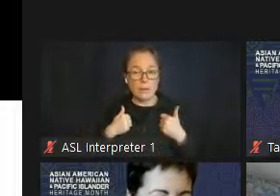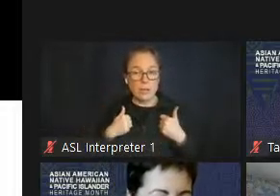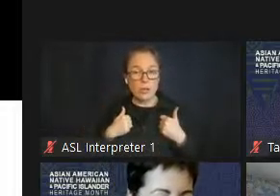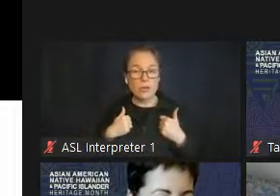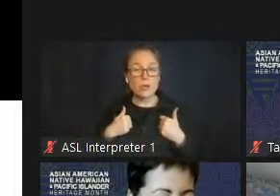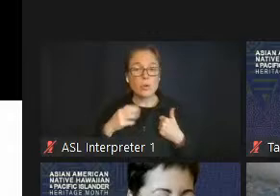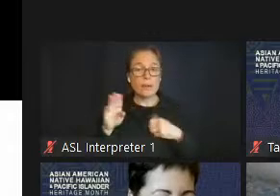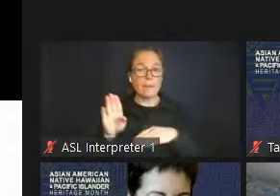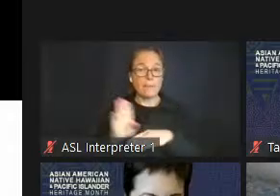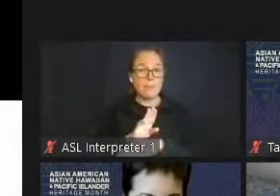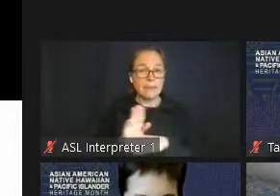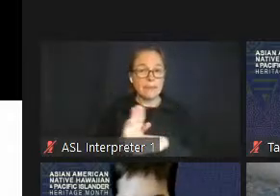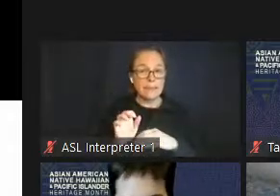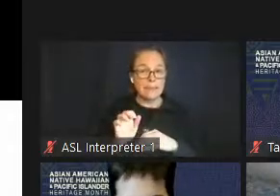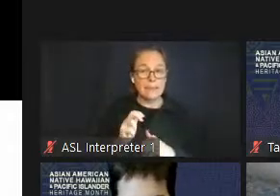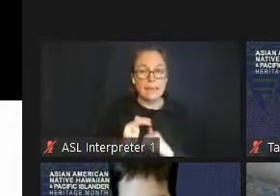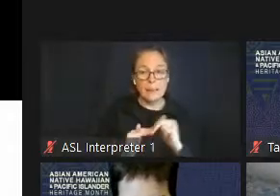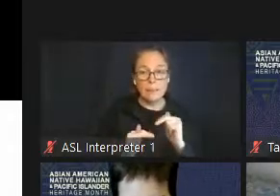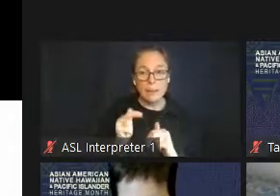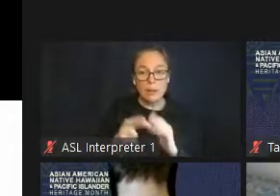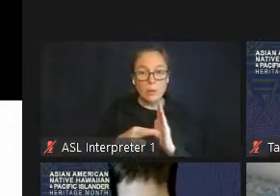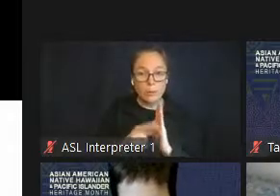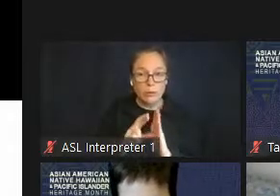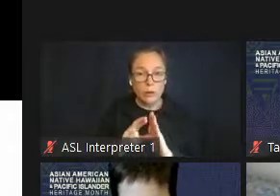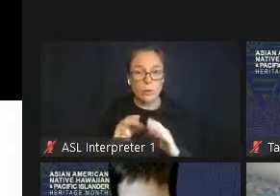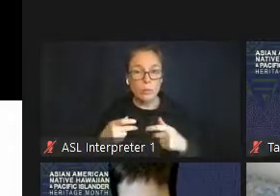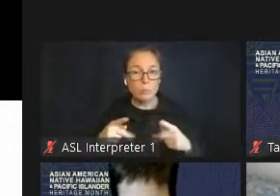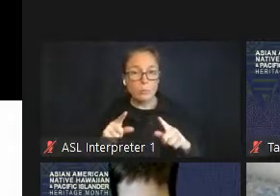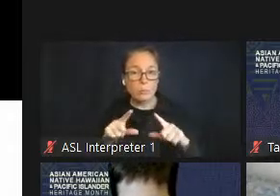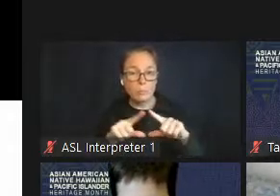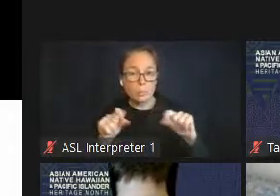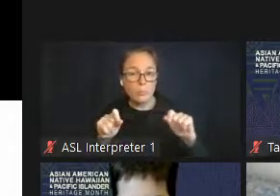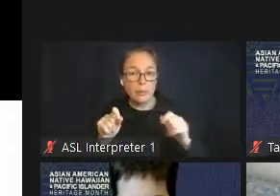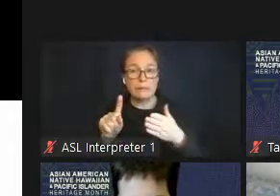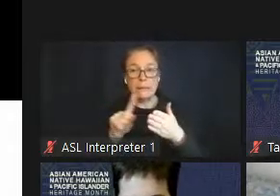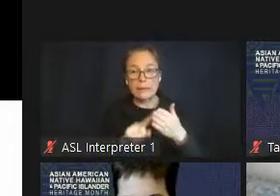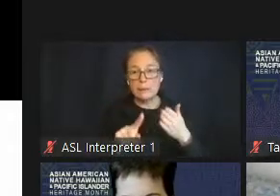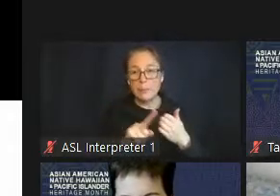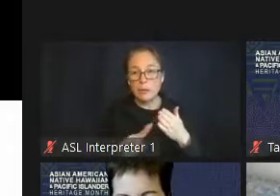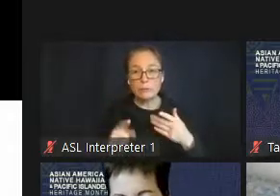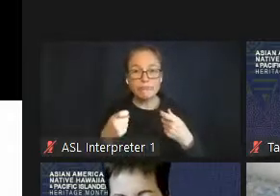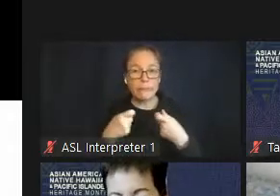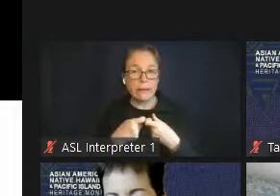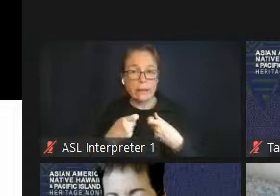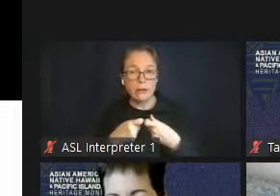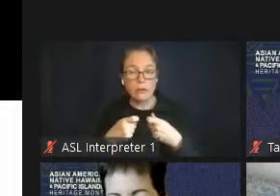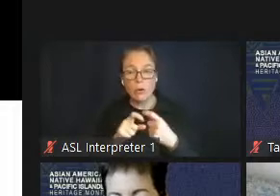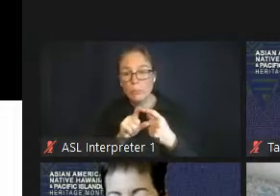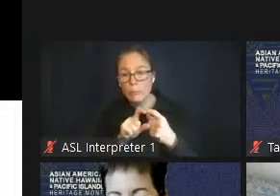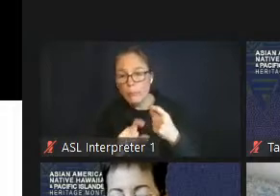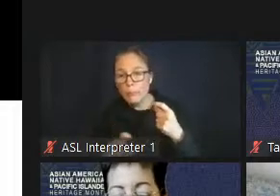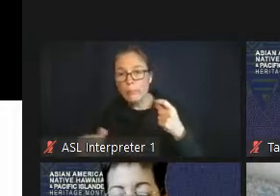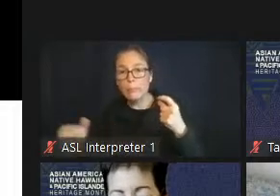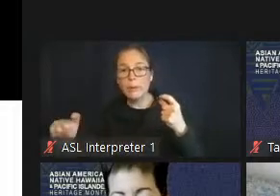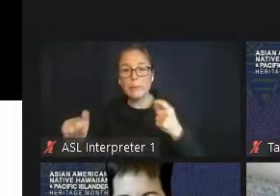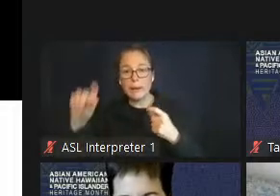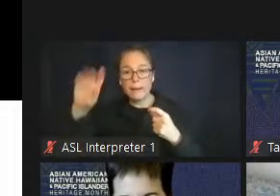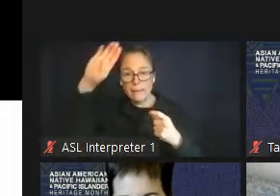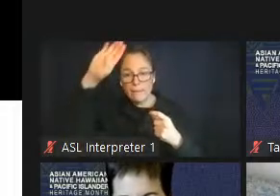plan review, permitting, inspections in electrical, plumbing, mechanical, and fire